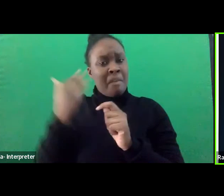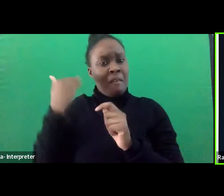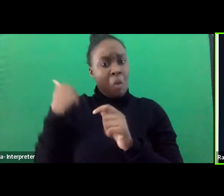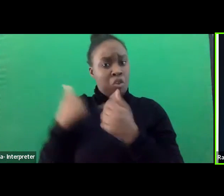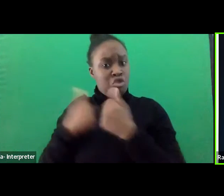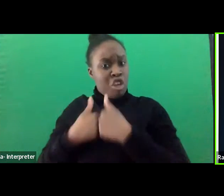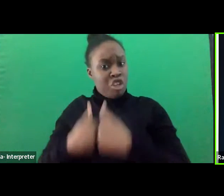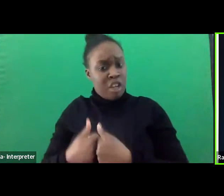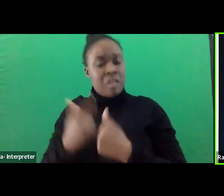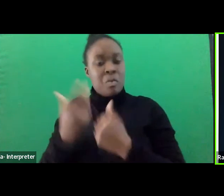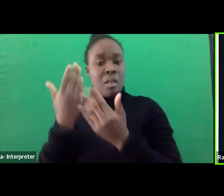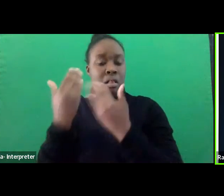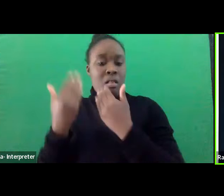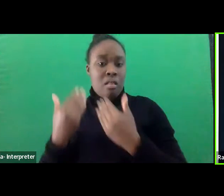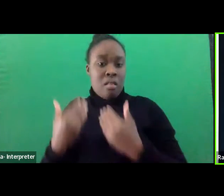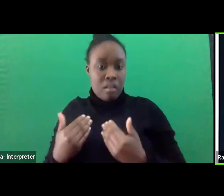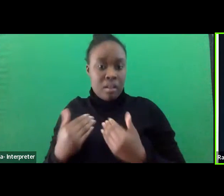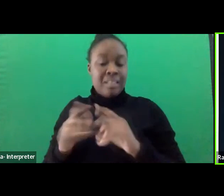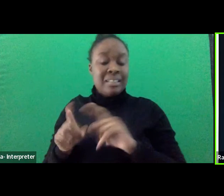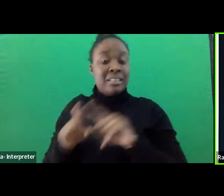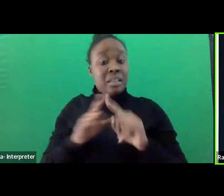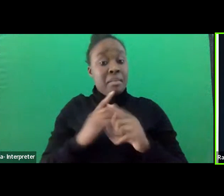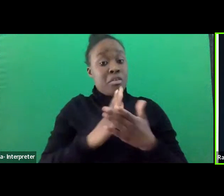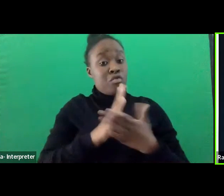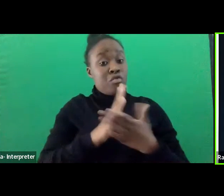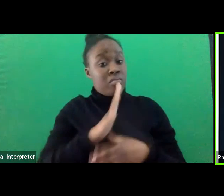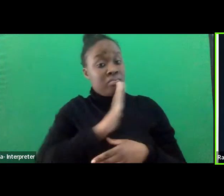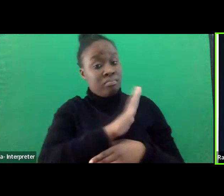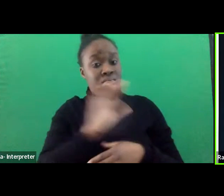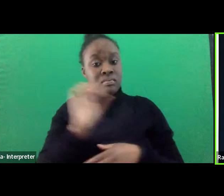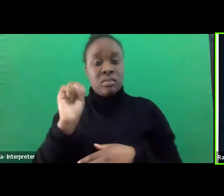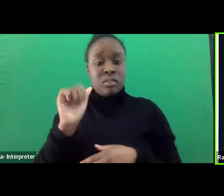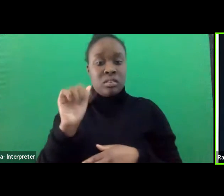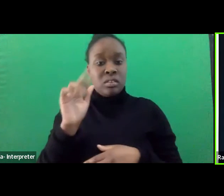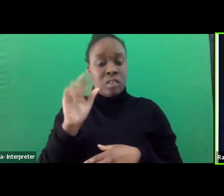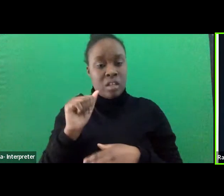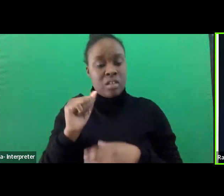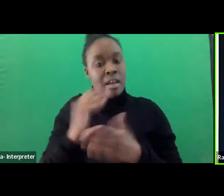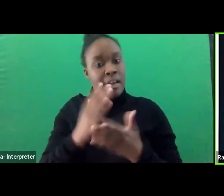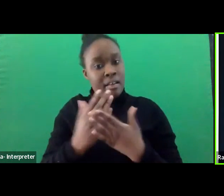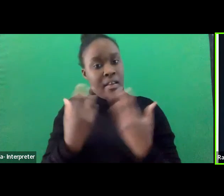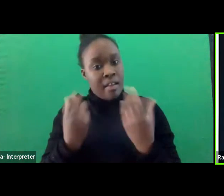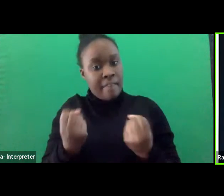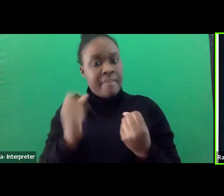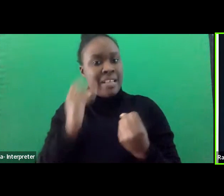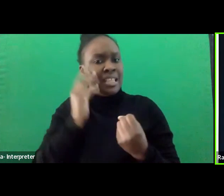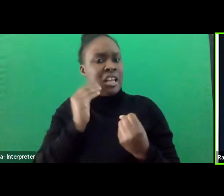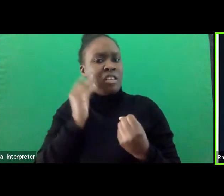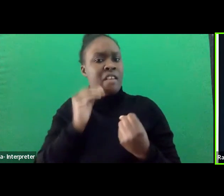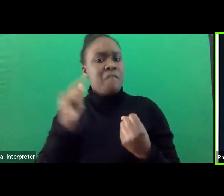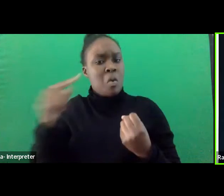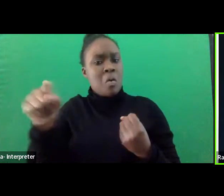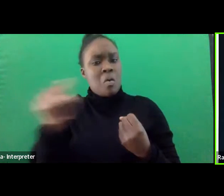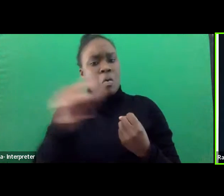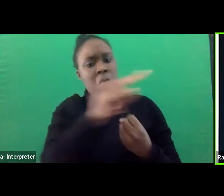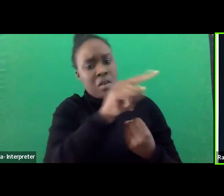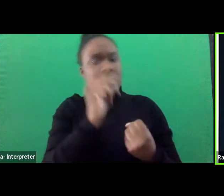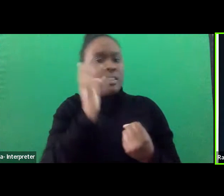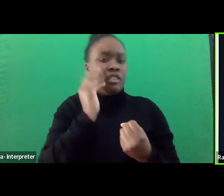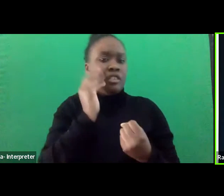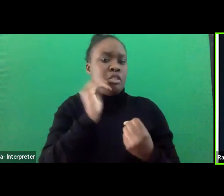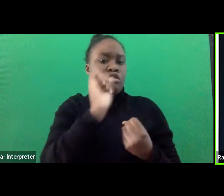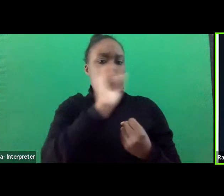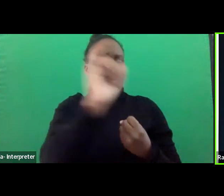at the same time provide SARS with the level of data that we require when dealing with